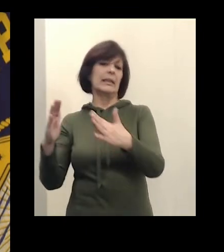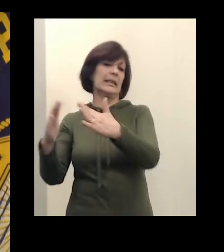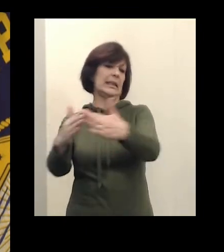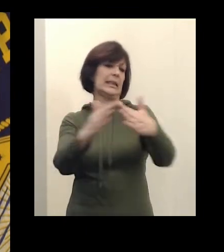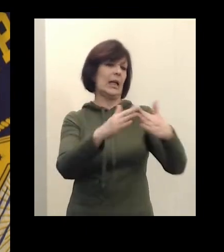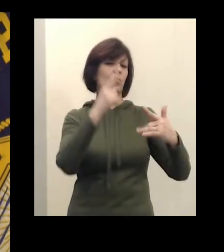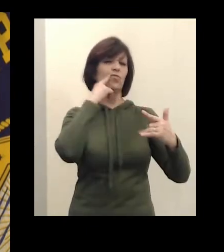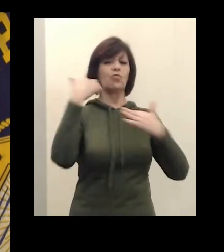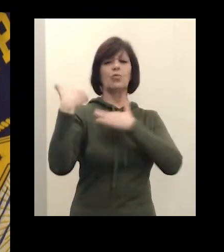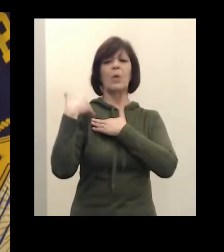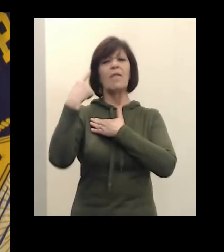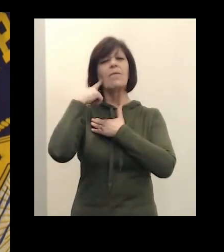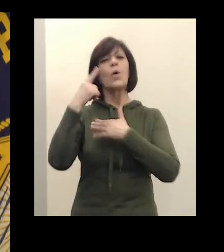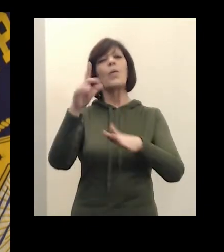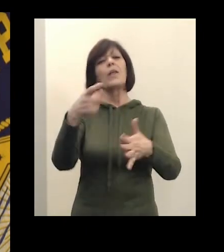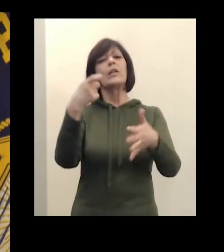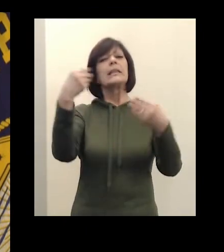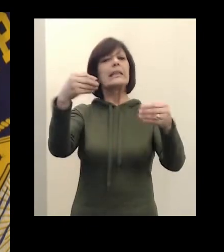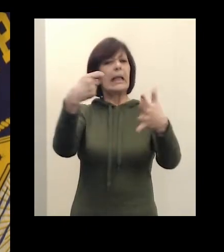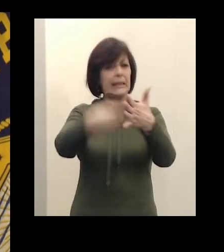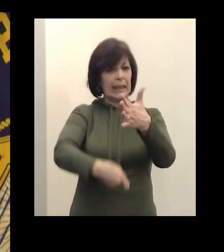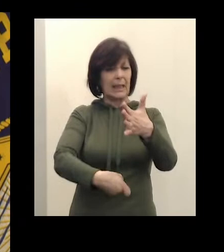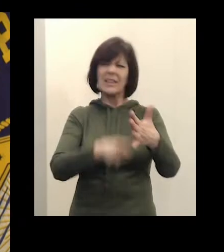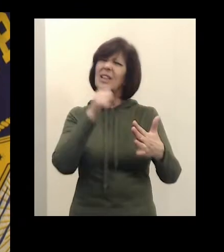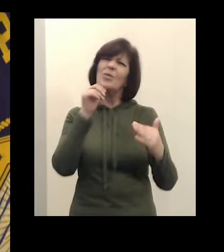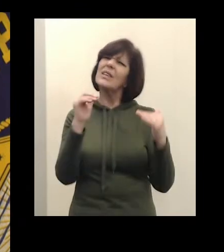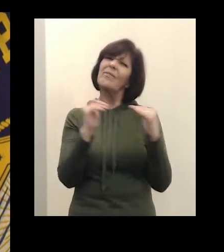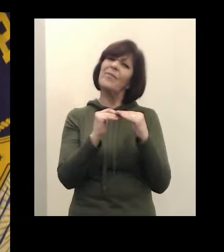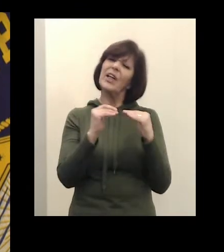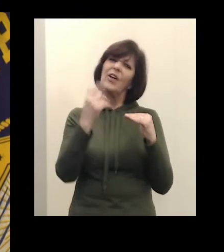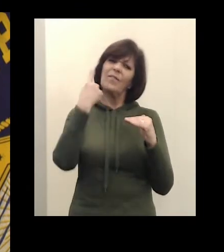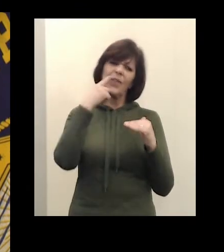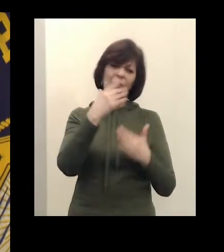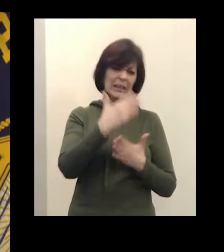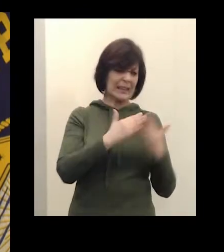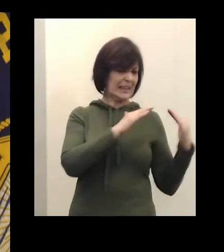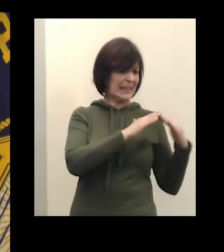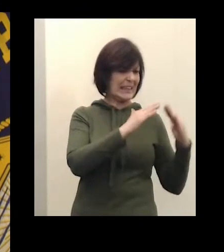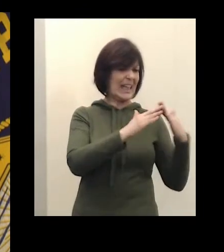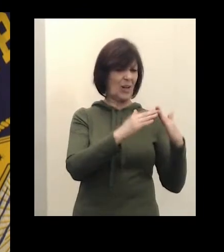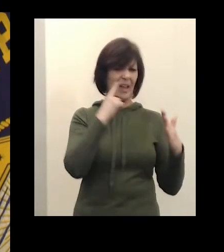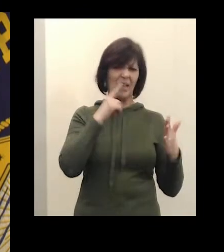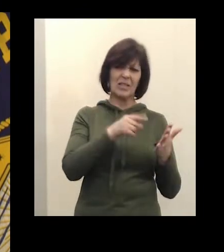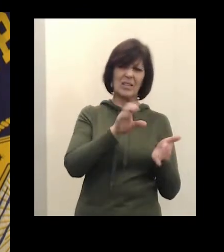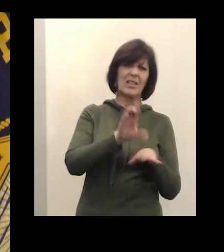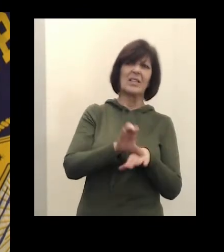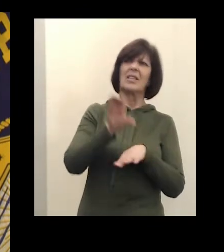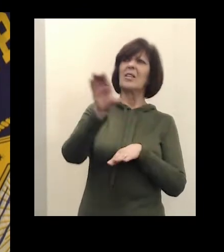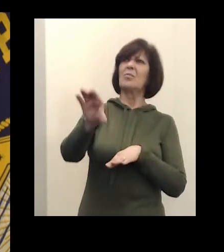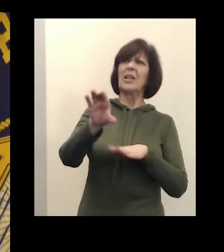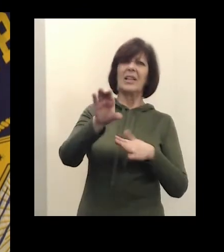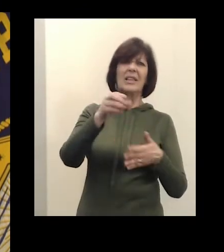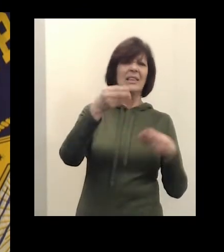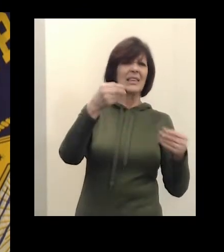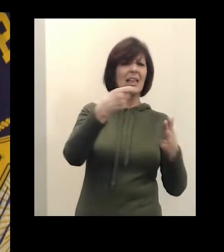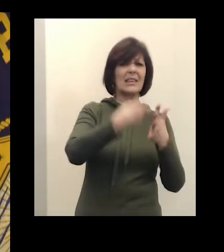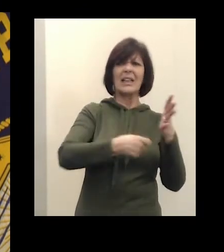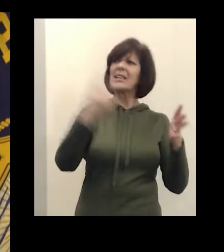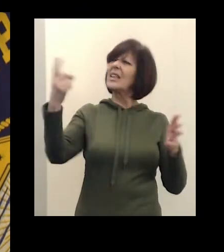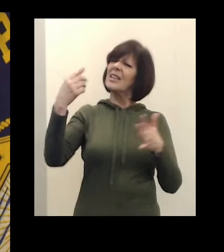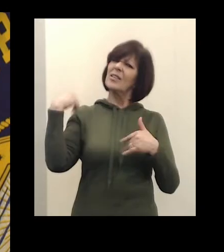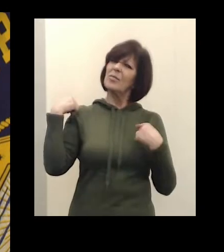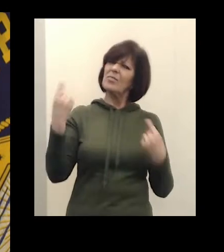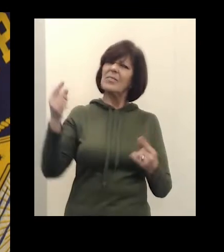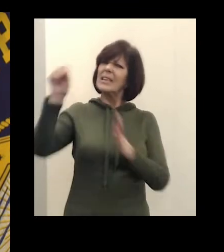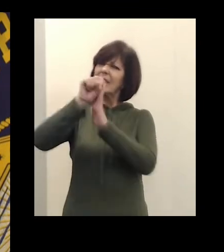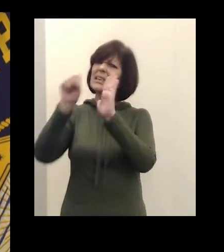really unfair for the localities and the counties to have to pay for it out of sales tax when it had always been state. And I saw the governor announce today that they were going